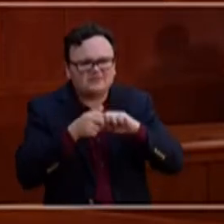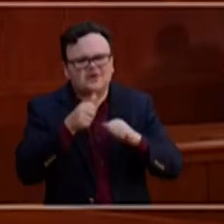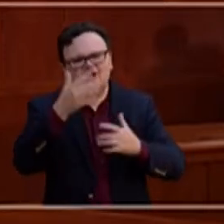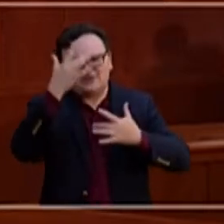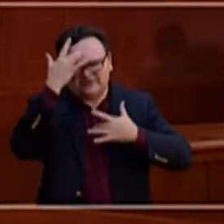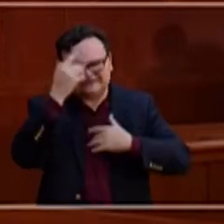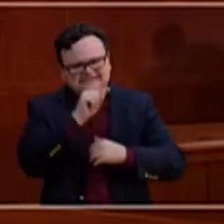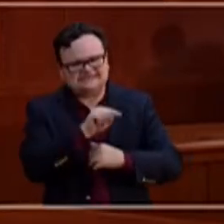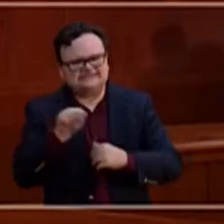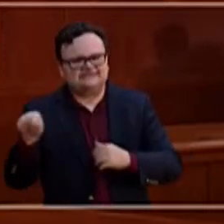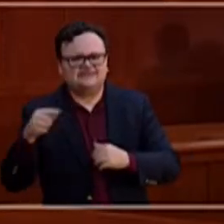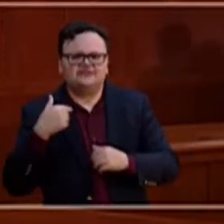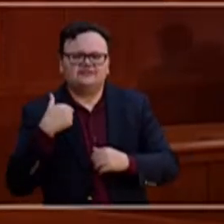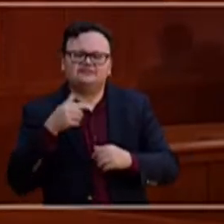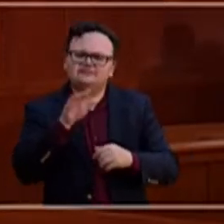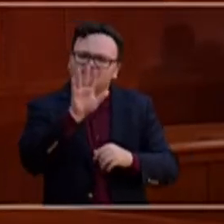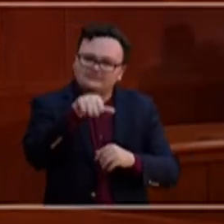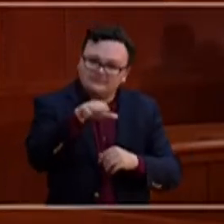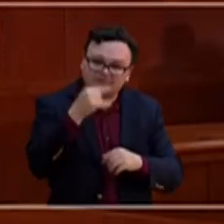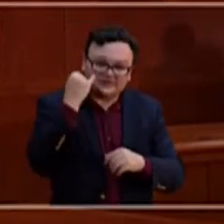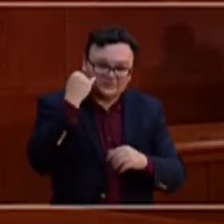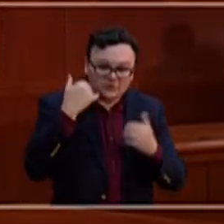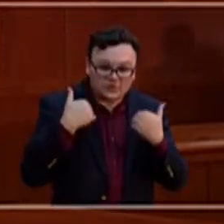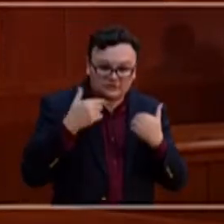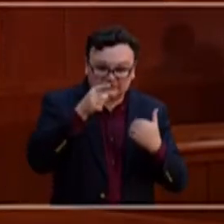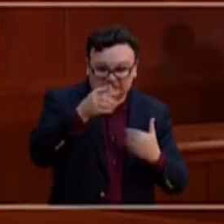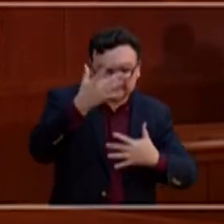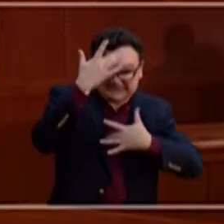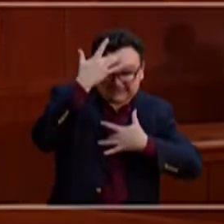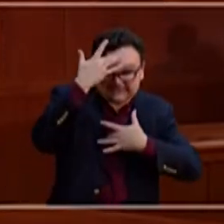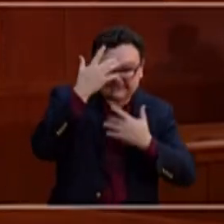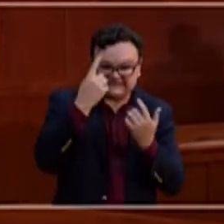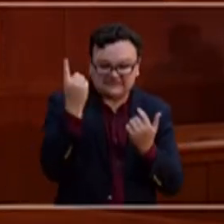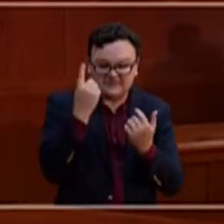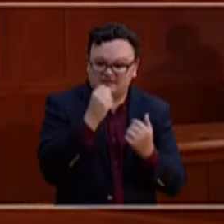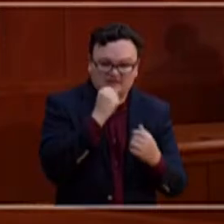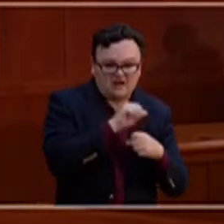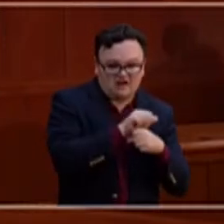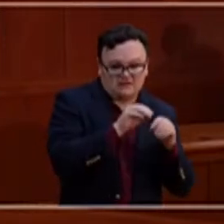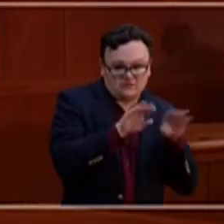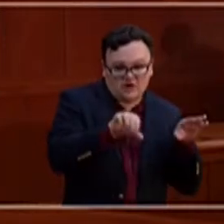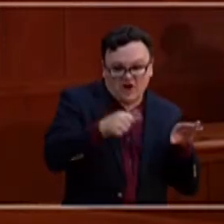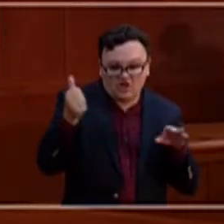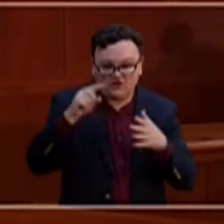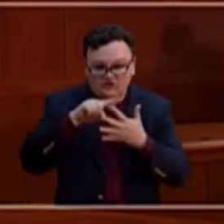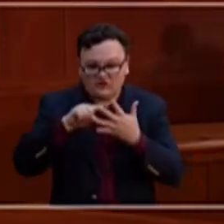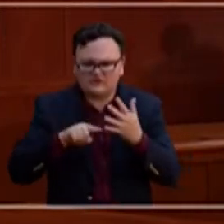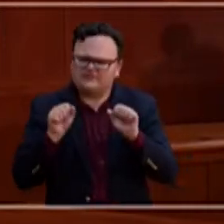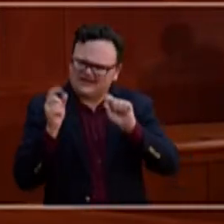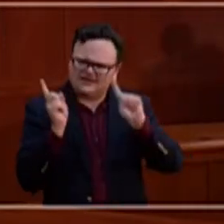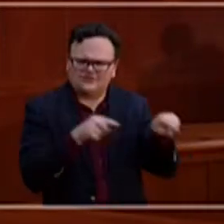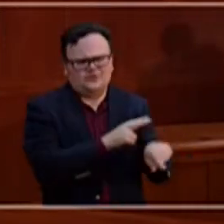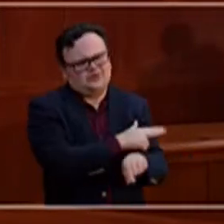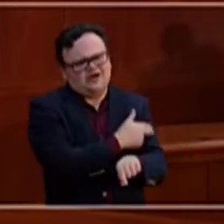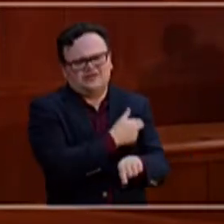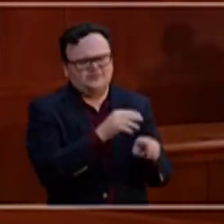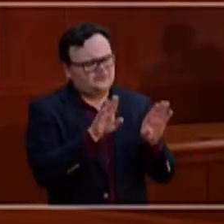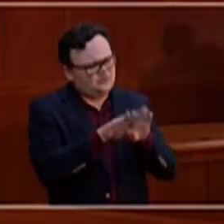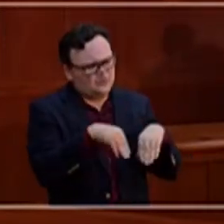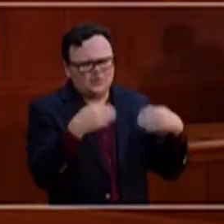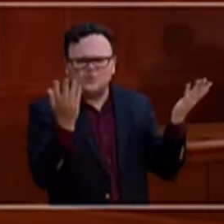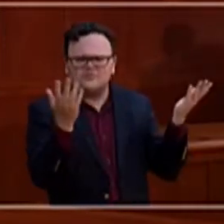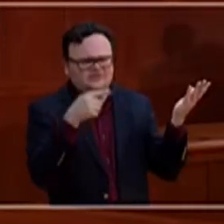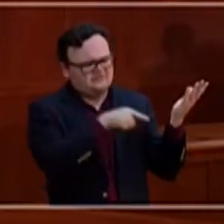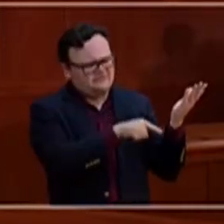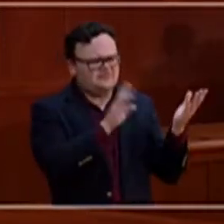people that if they do have other health needs, that these systems are open and we'll take care of them. It's really, really important